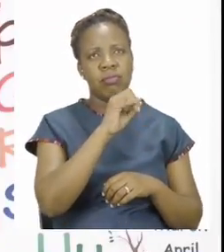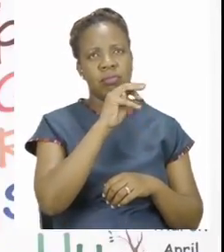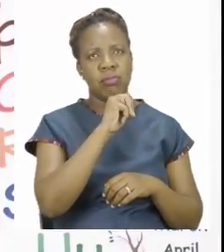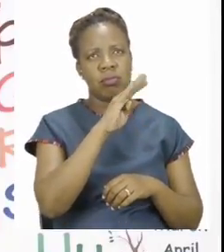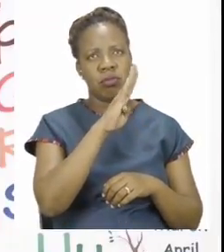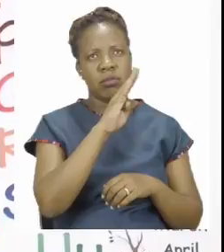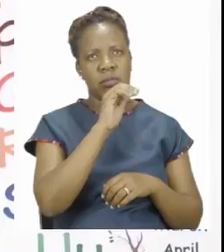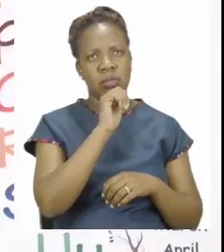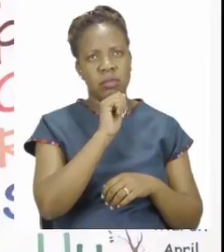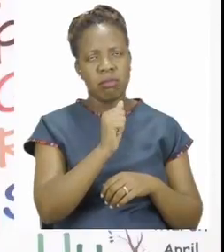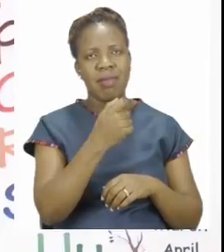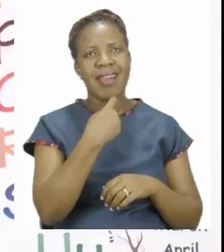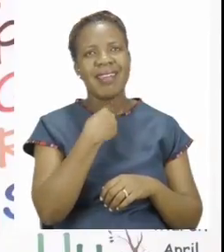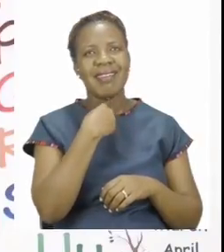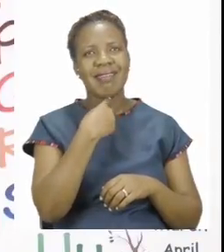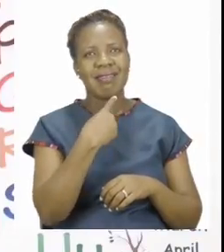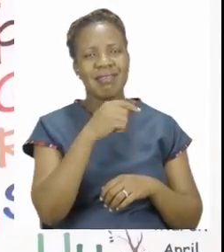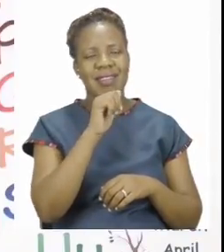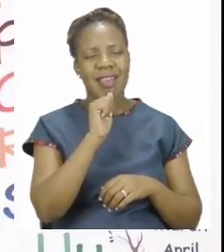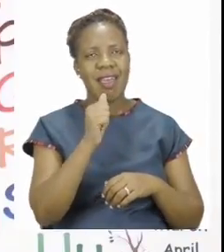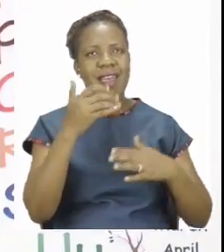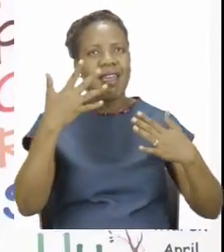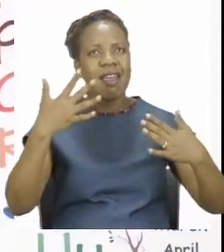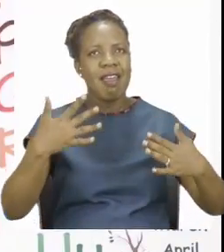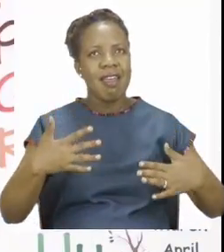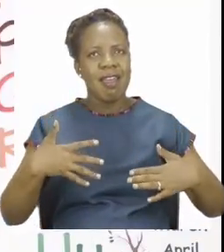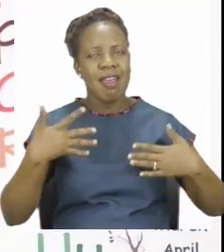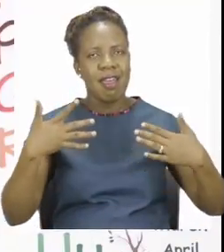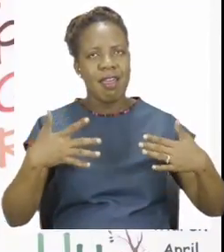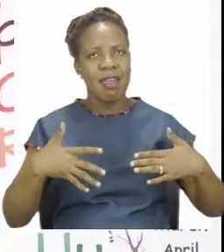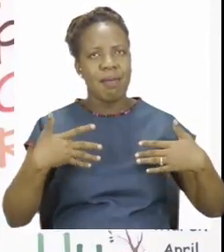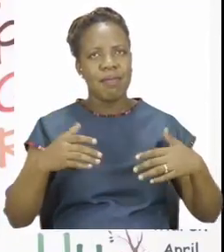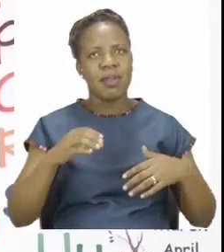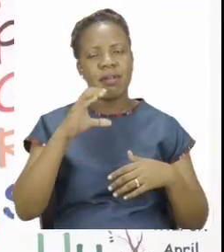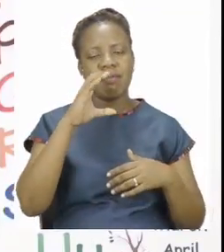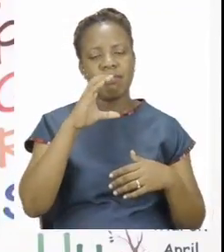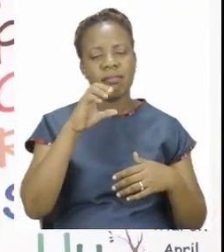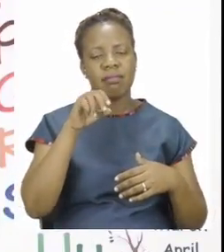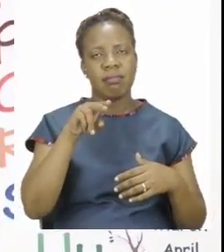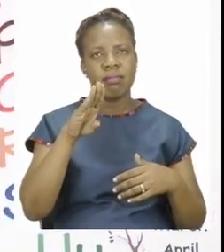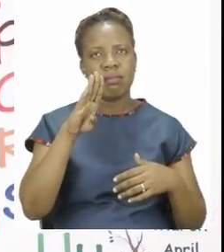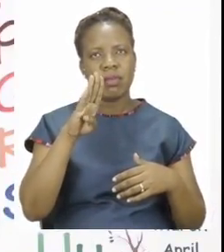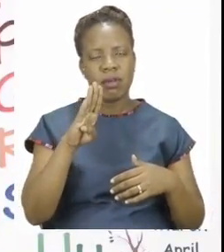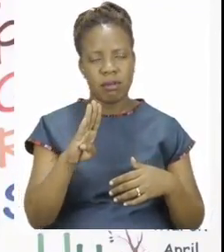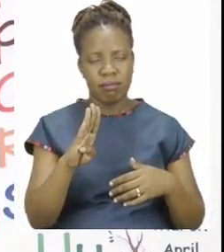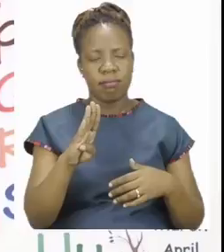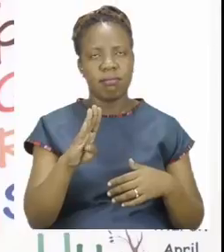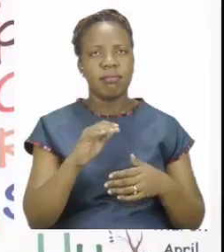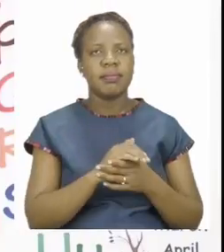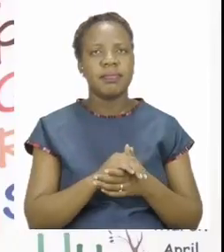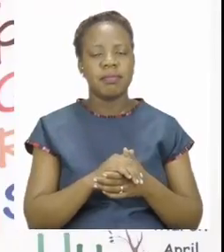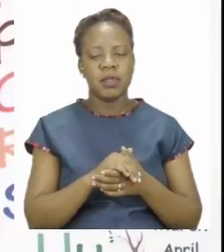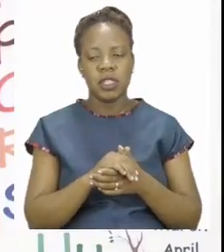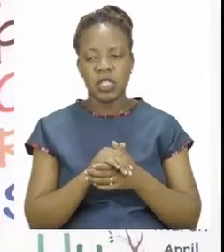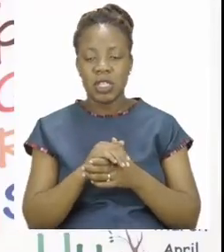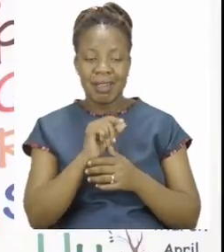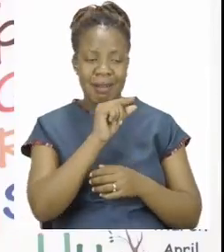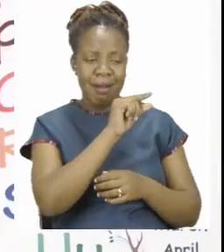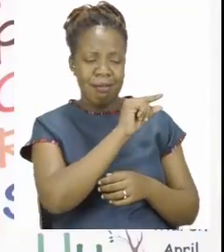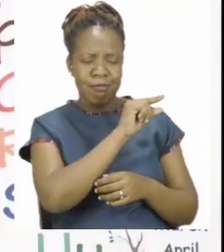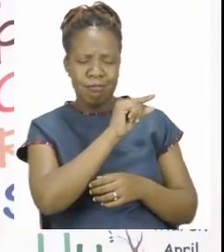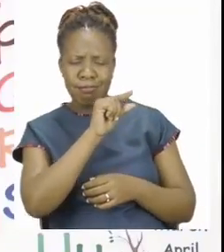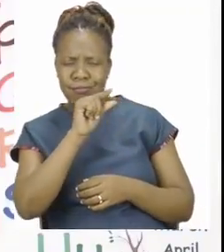is cub. And I've also put my full stop. So remember, when you're making your